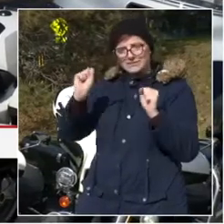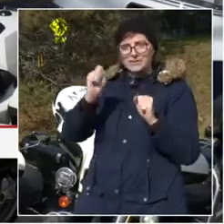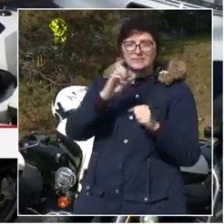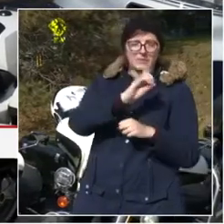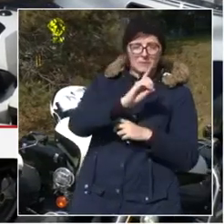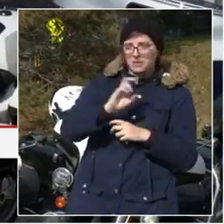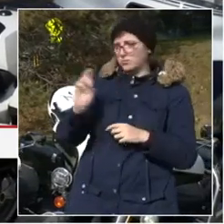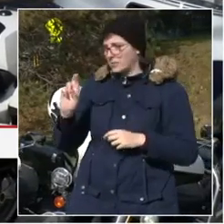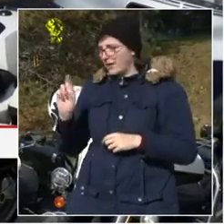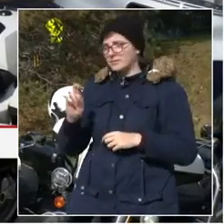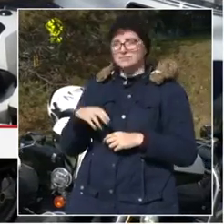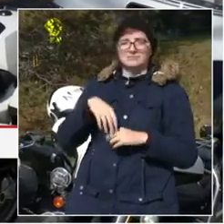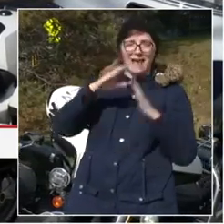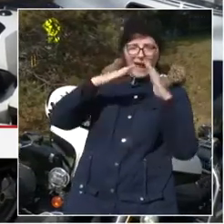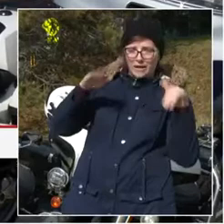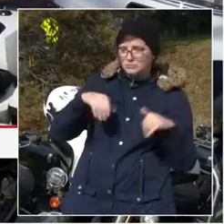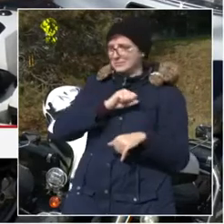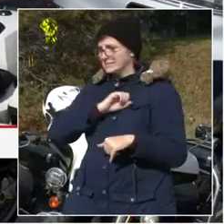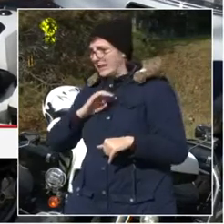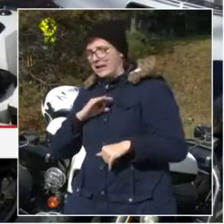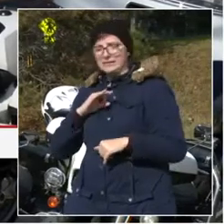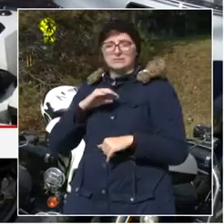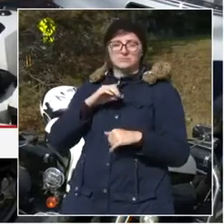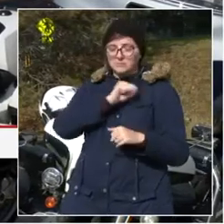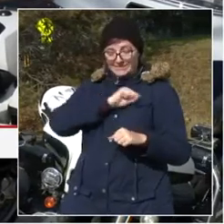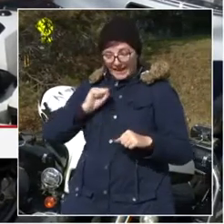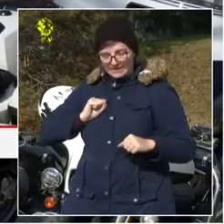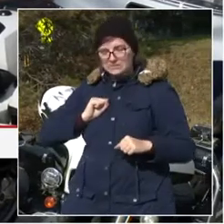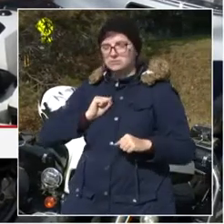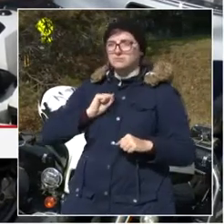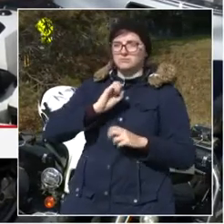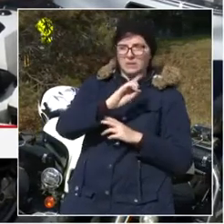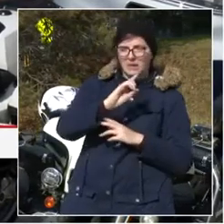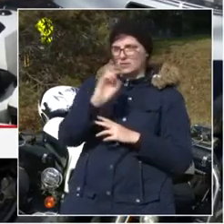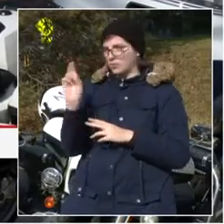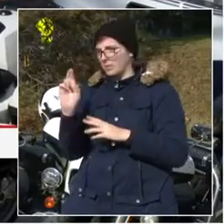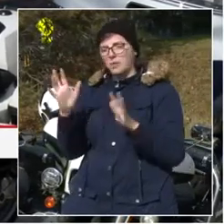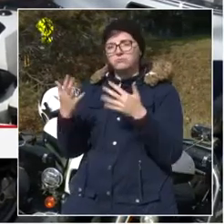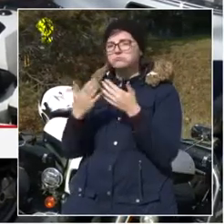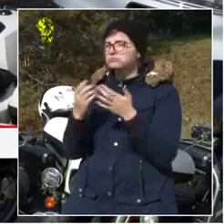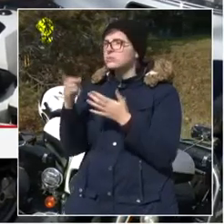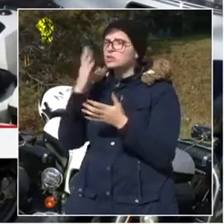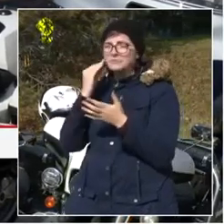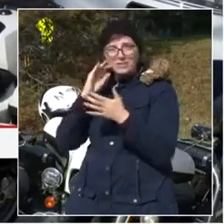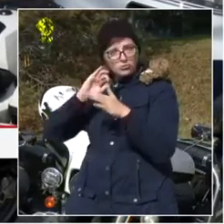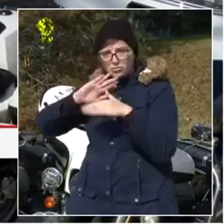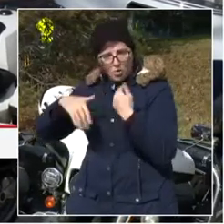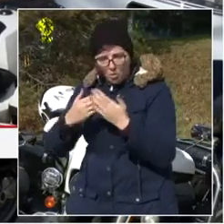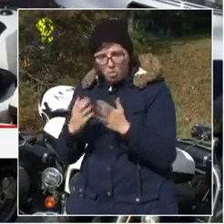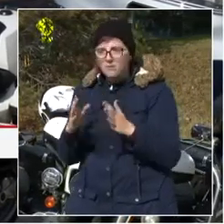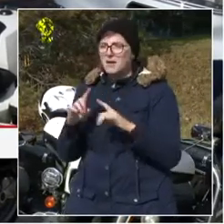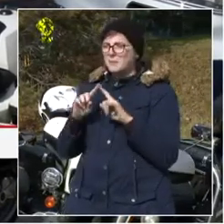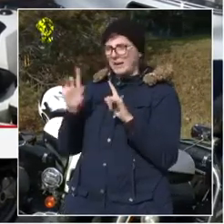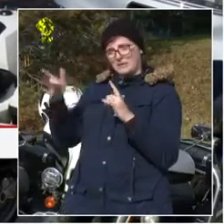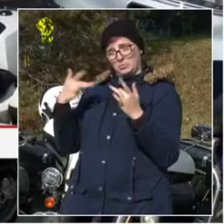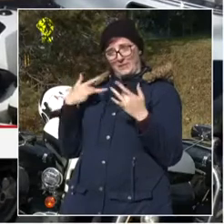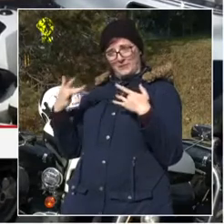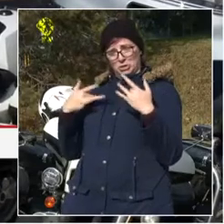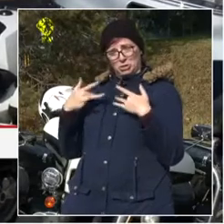both parties as mayor and council. But what concerns do you have about a Republican